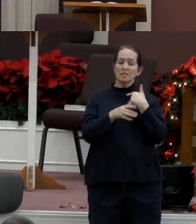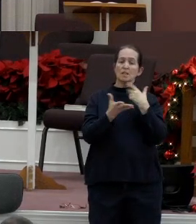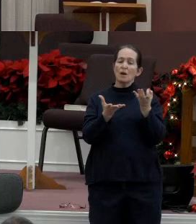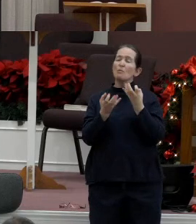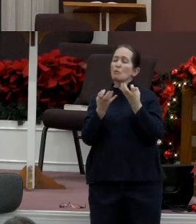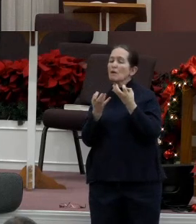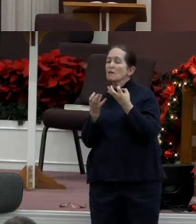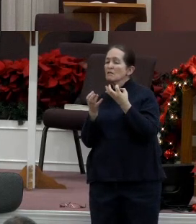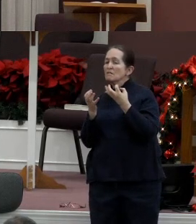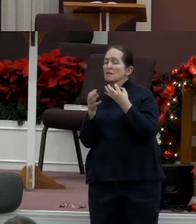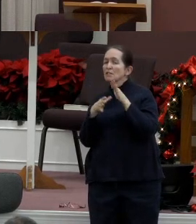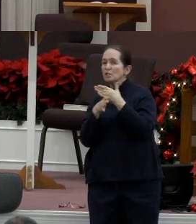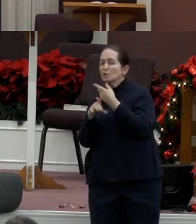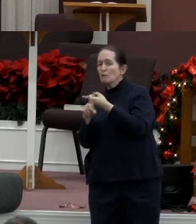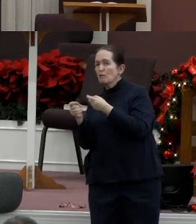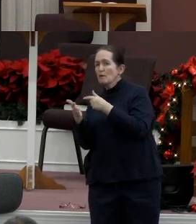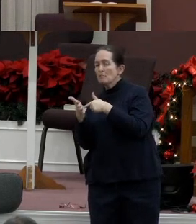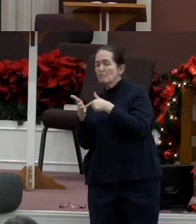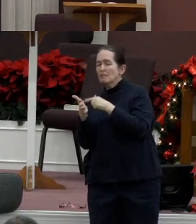this passage